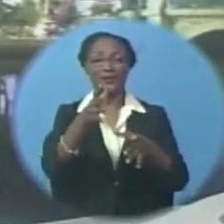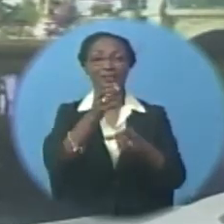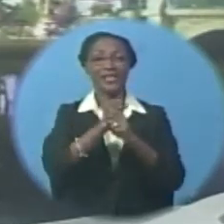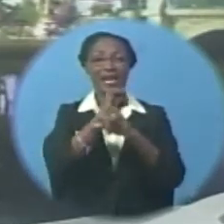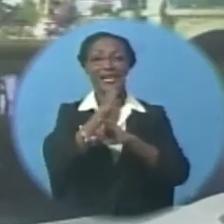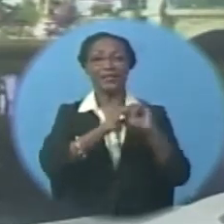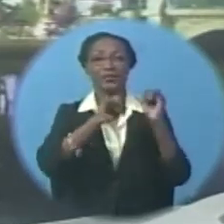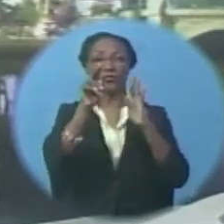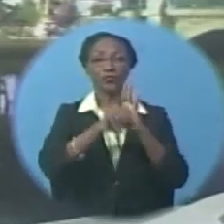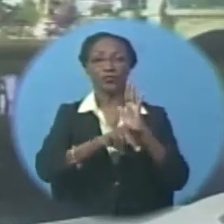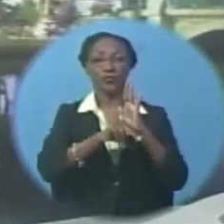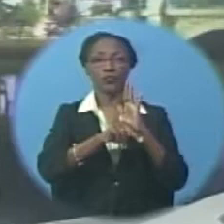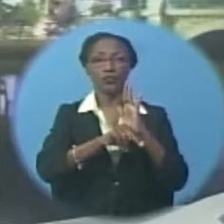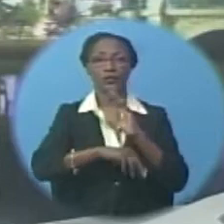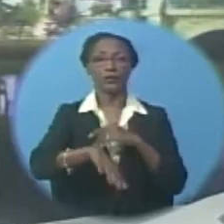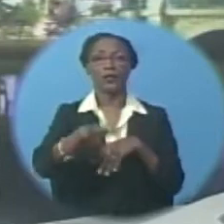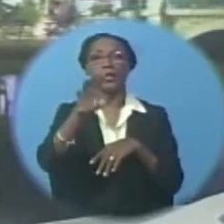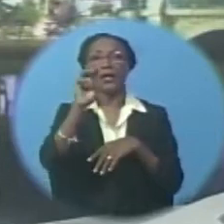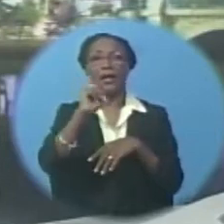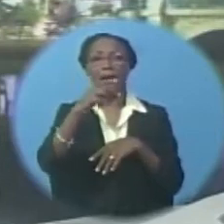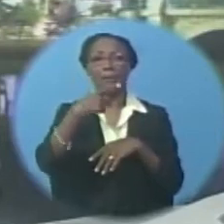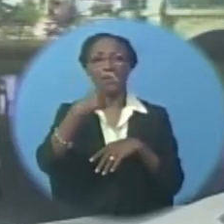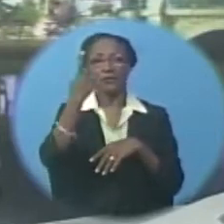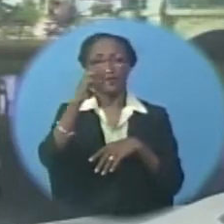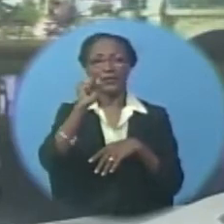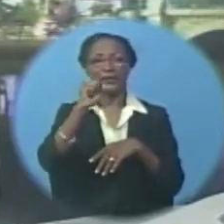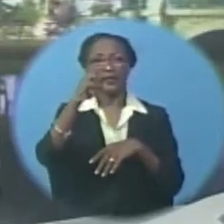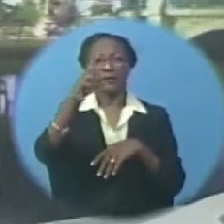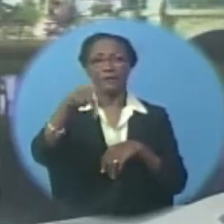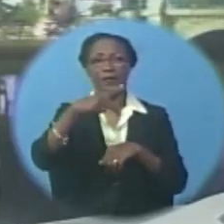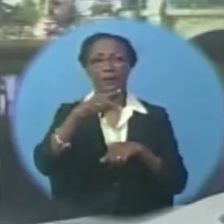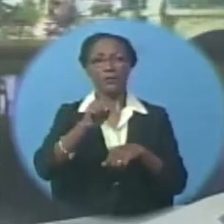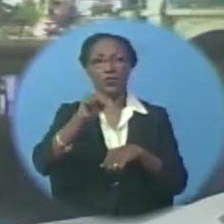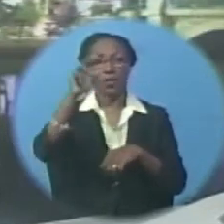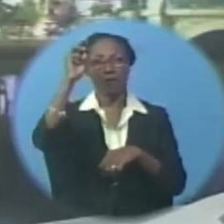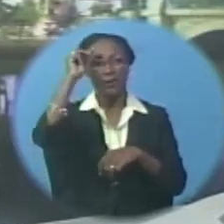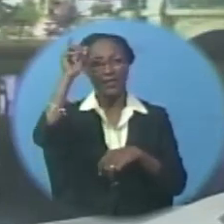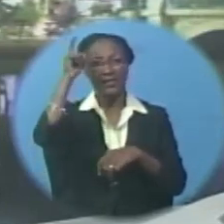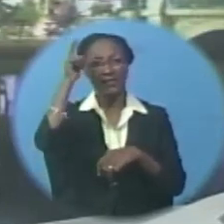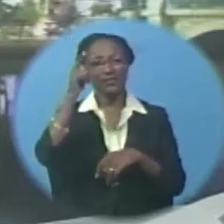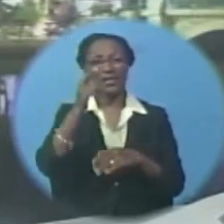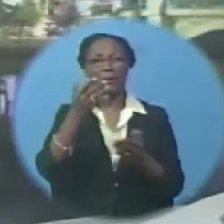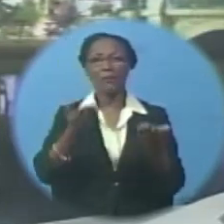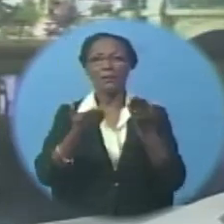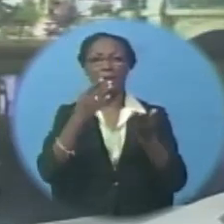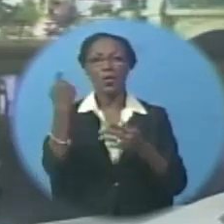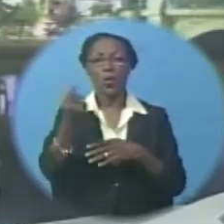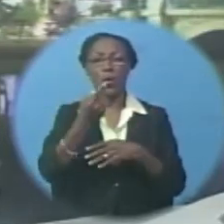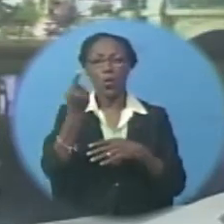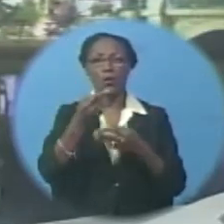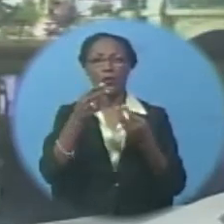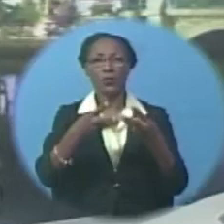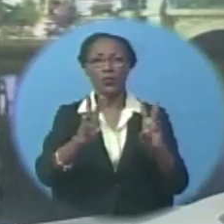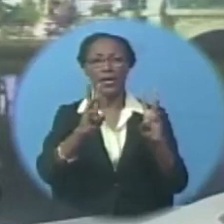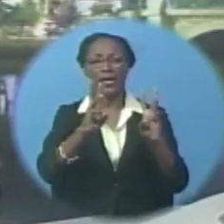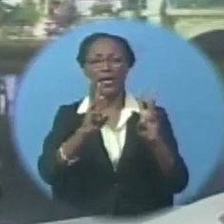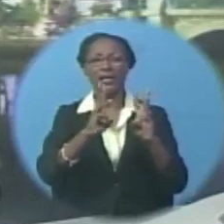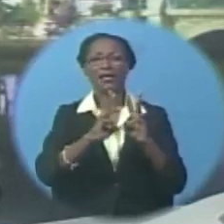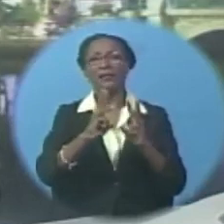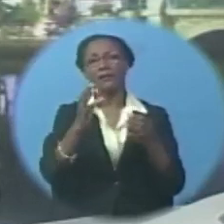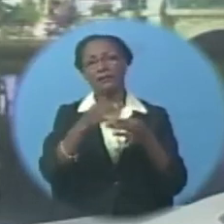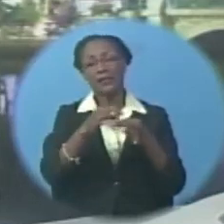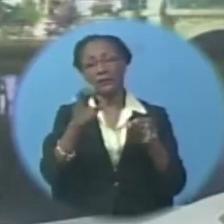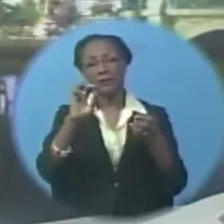and MP for St. Philip North, Michael Lashley, says this may be the only way to adequately deal with such